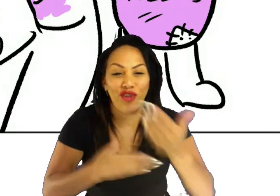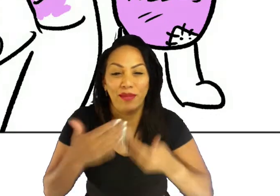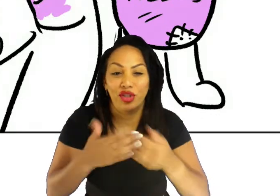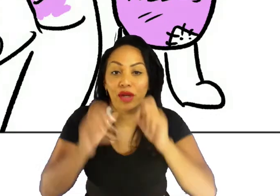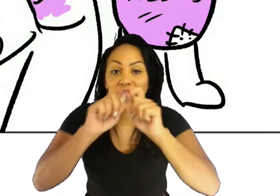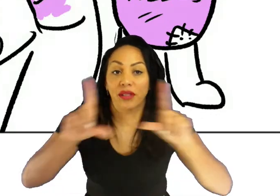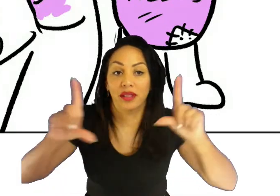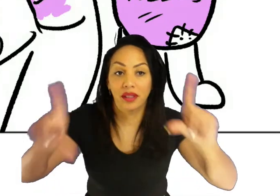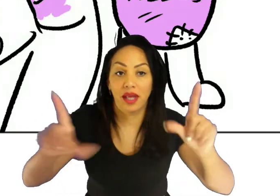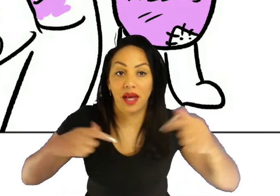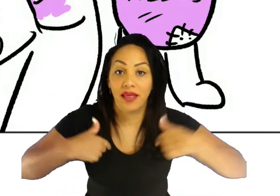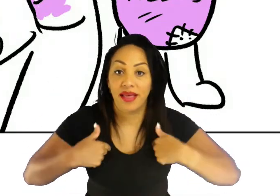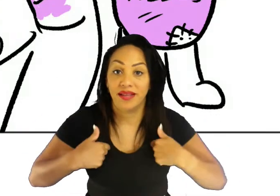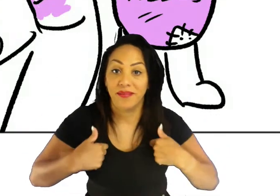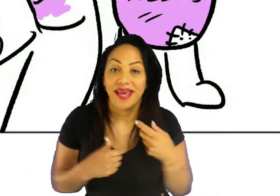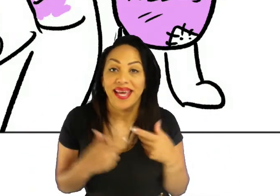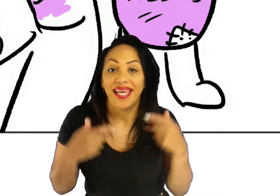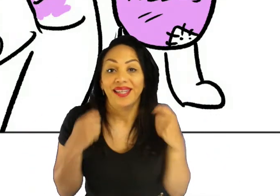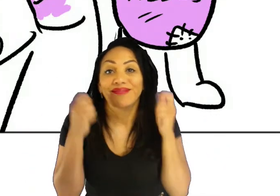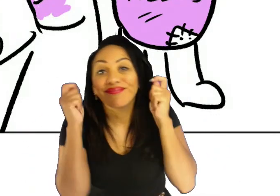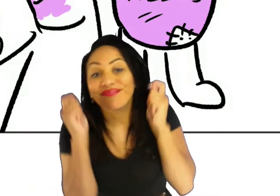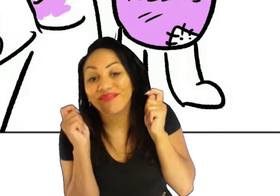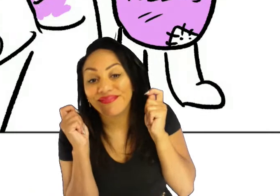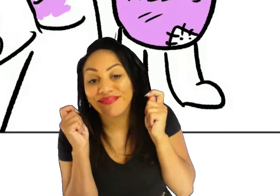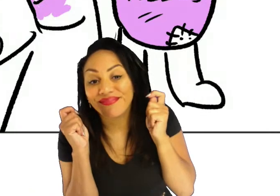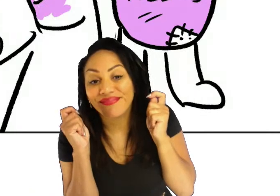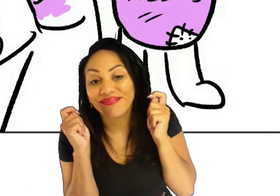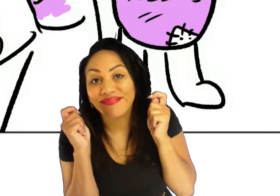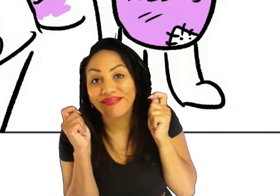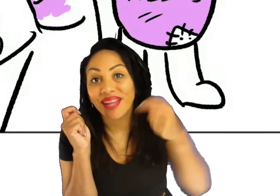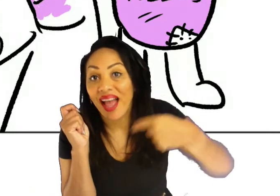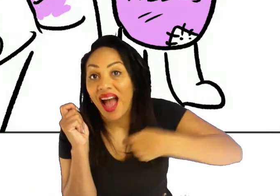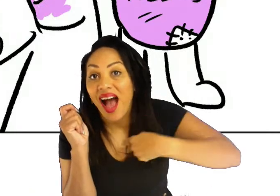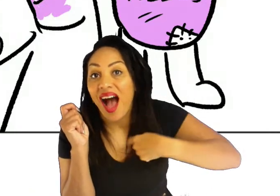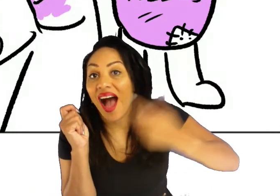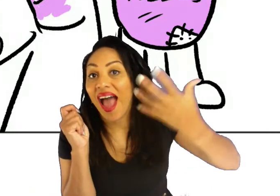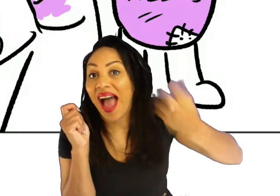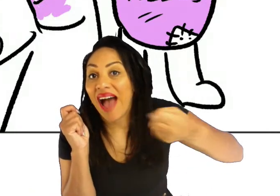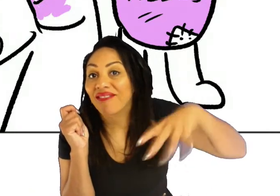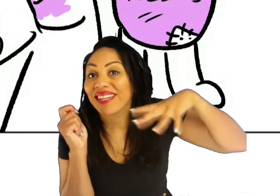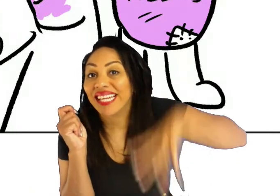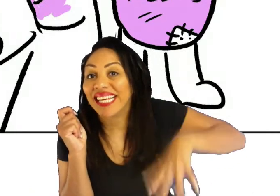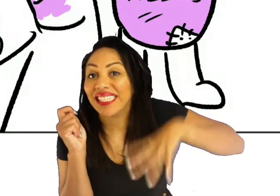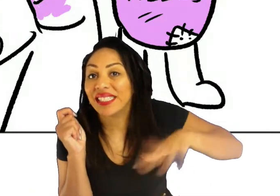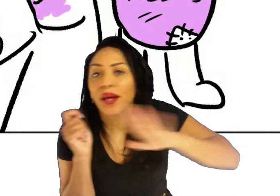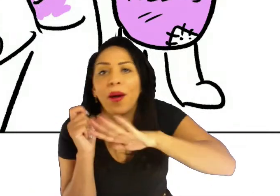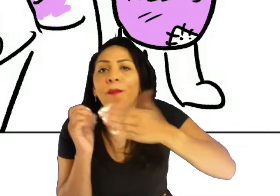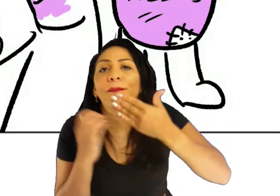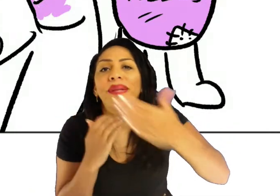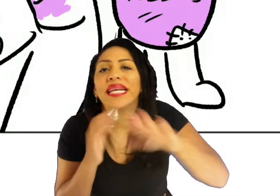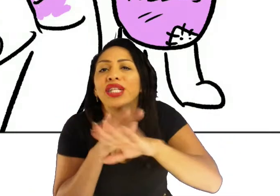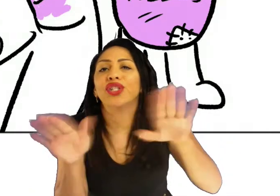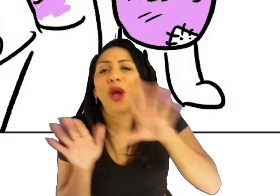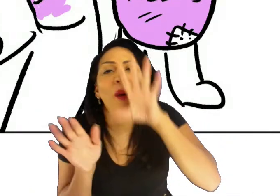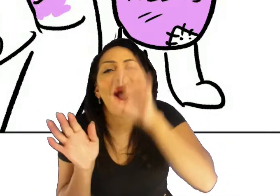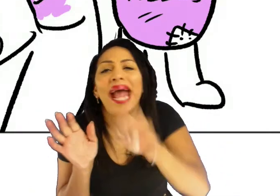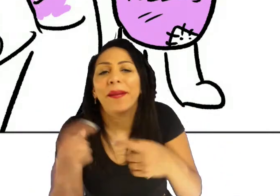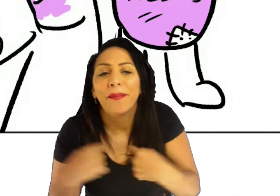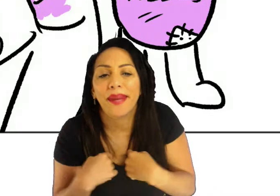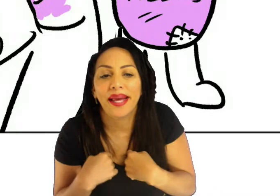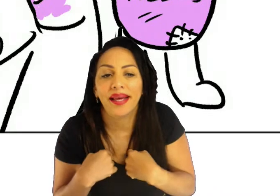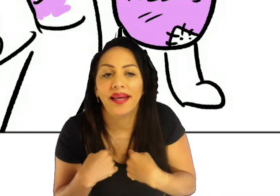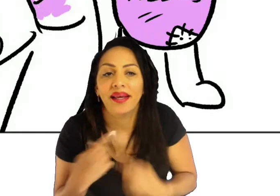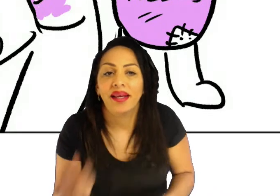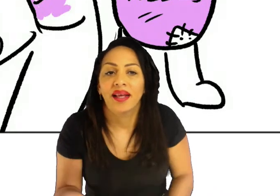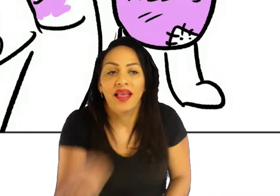sweet with a sign saying, "I've got needs, please don't hate me," while someone stands in the background with a very shabby bag of their